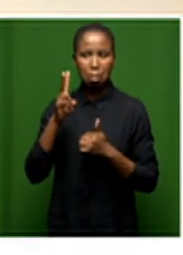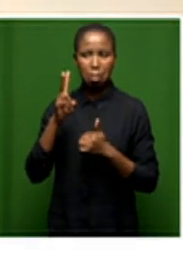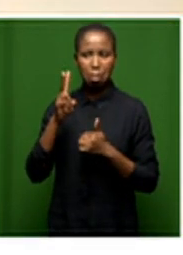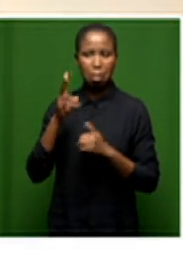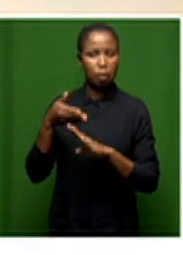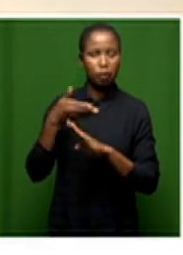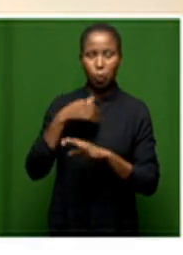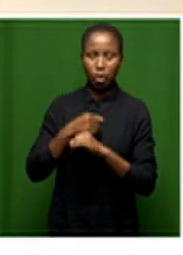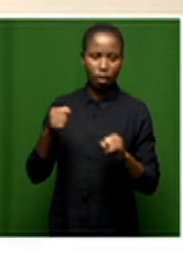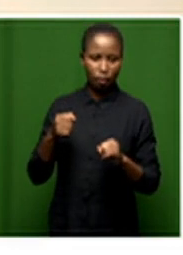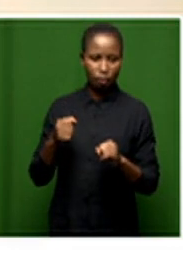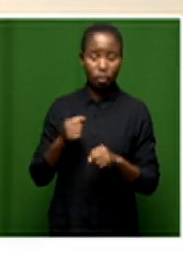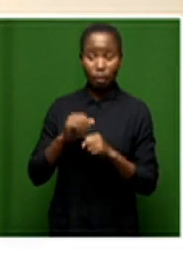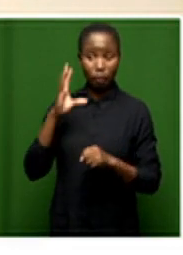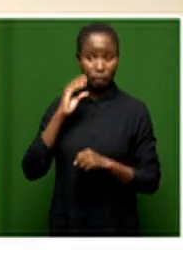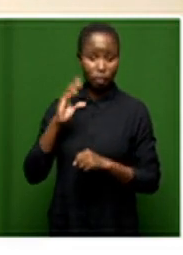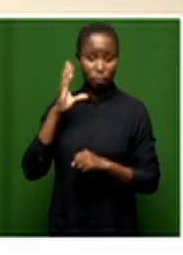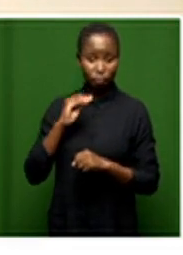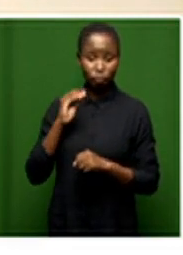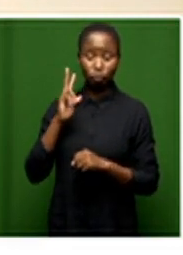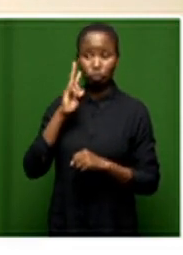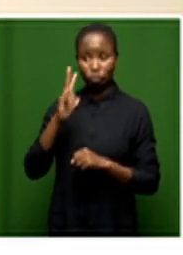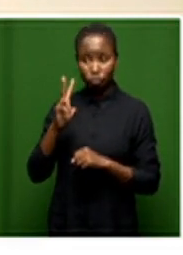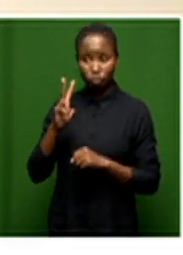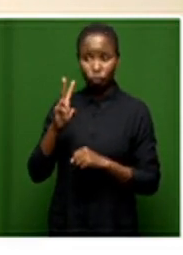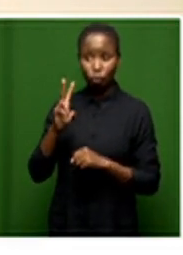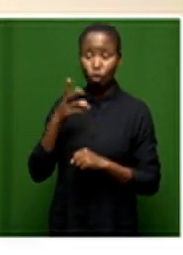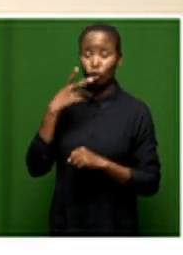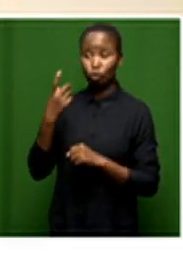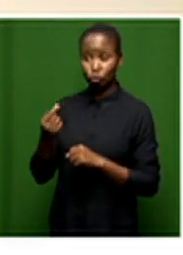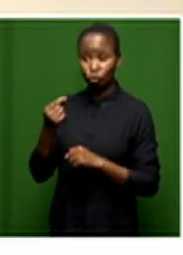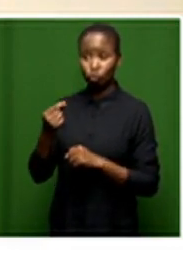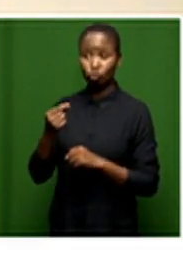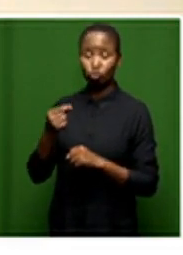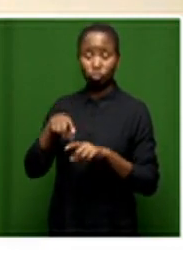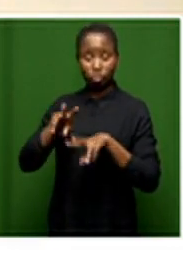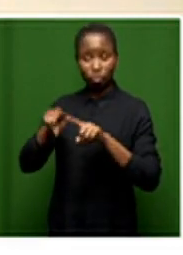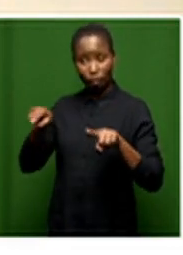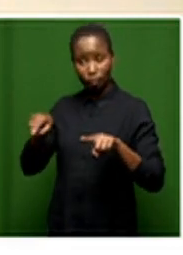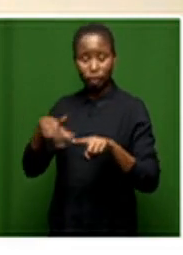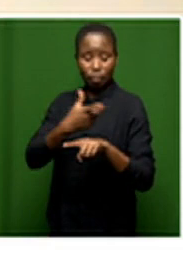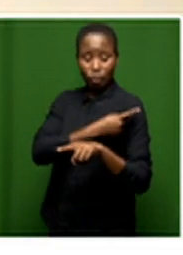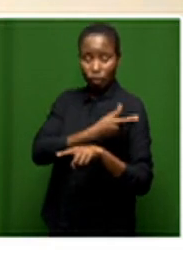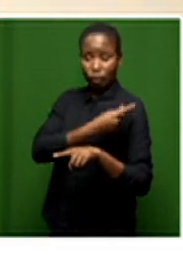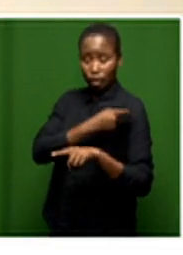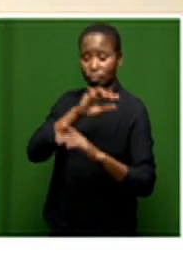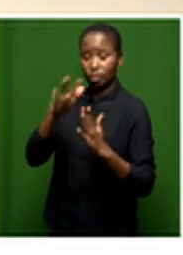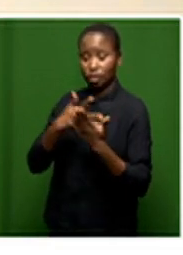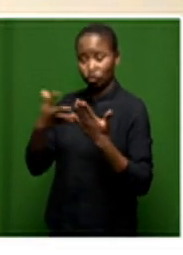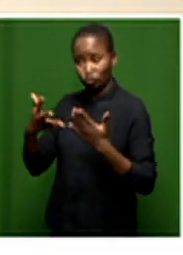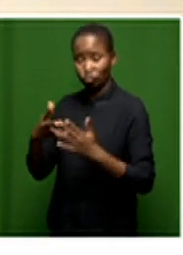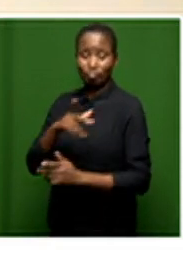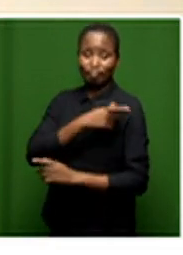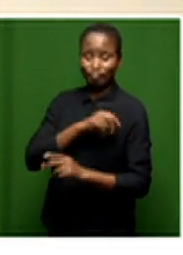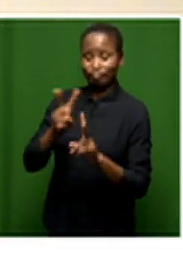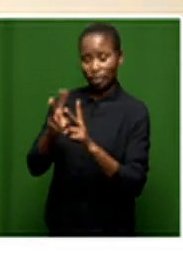not experienced rolling out this many different types of vaccines with different dosing schedules all at the same time to an